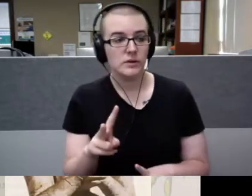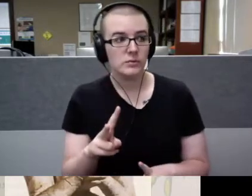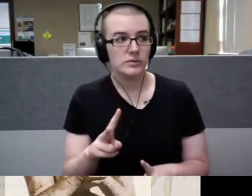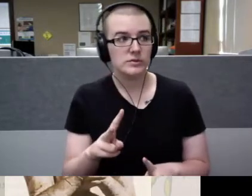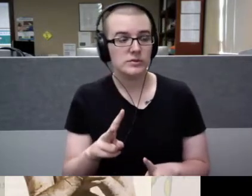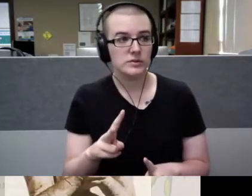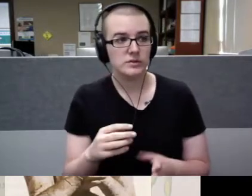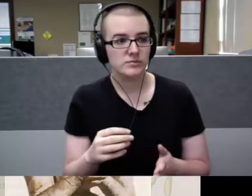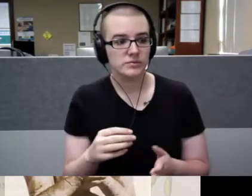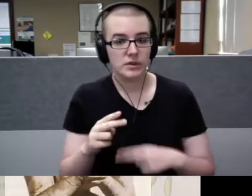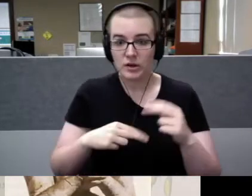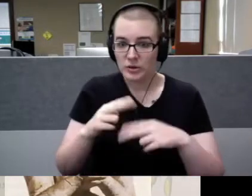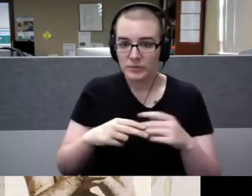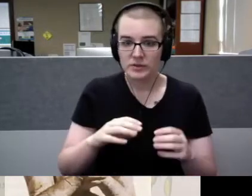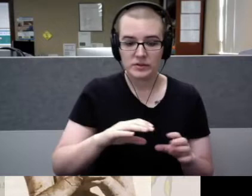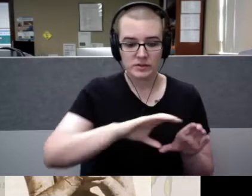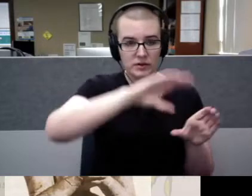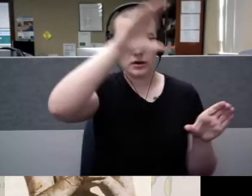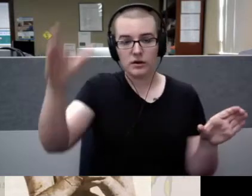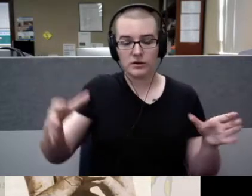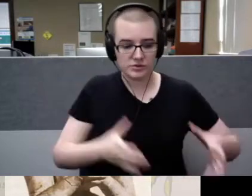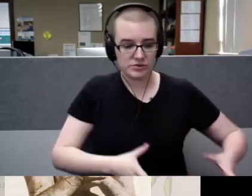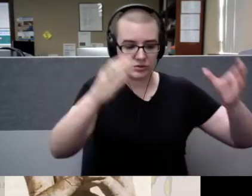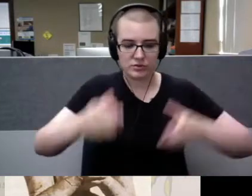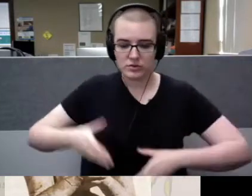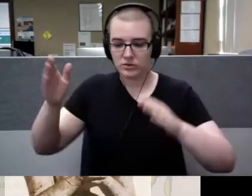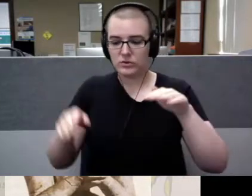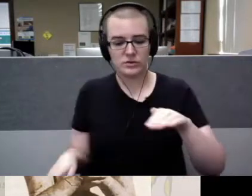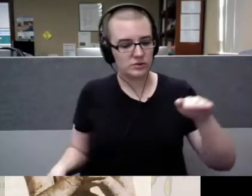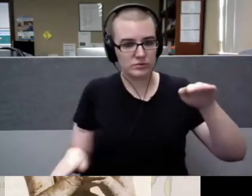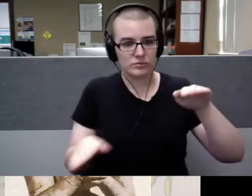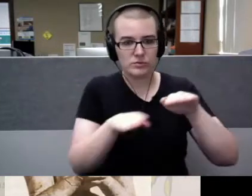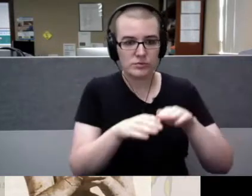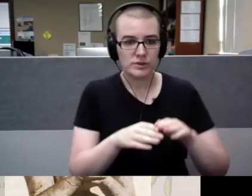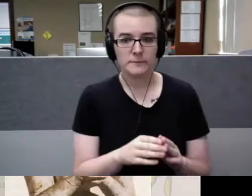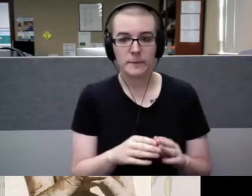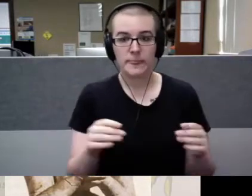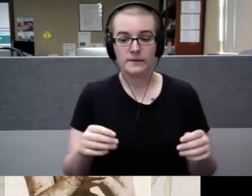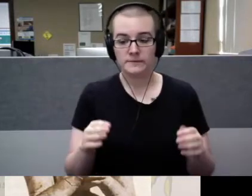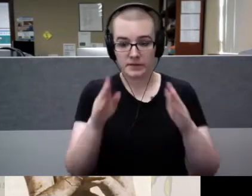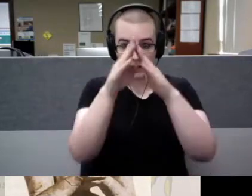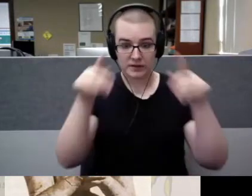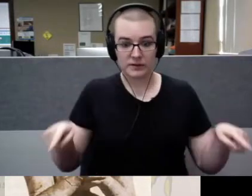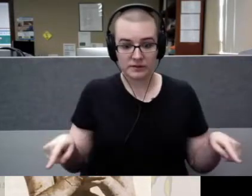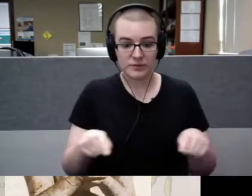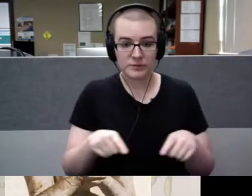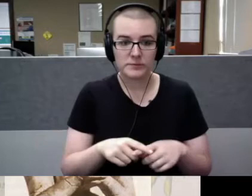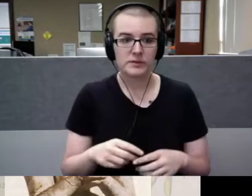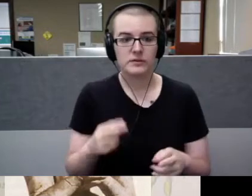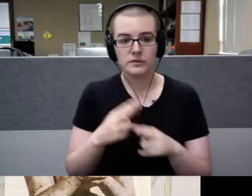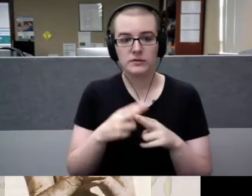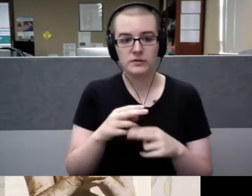arches, columns, ramps, and even the basis of the pyramid. We call them ziggurats in